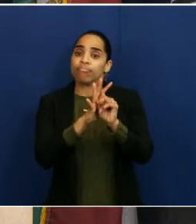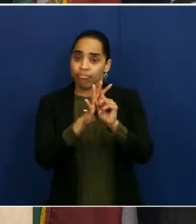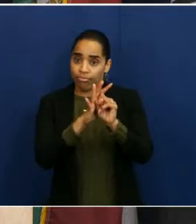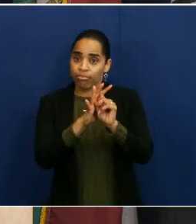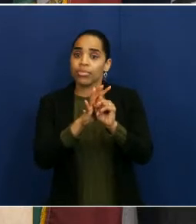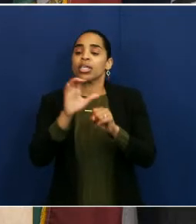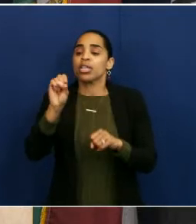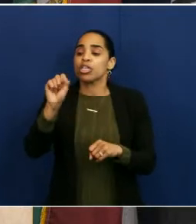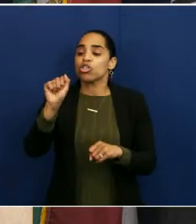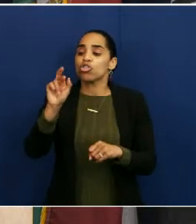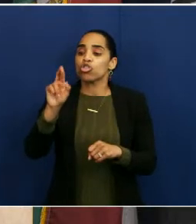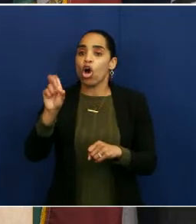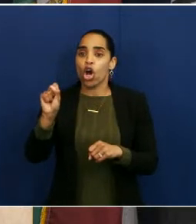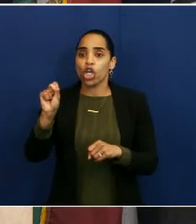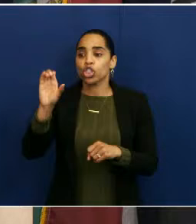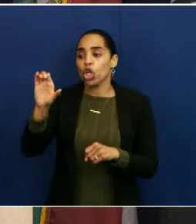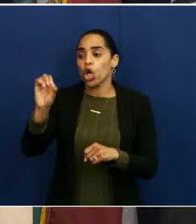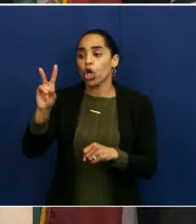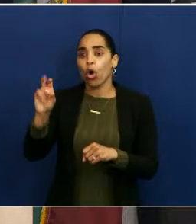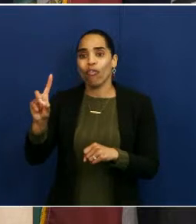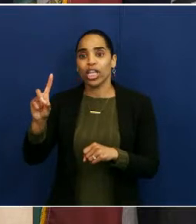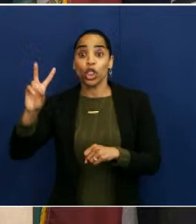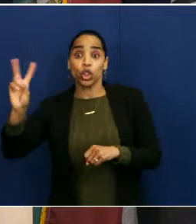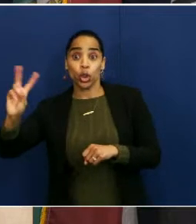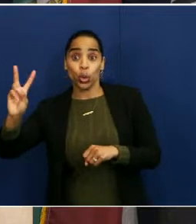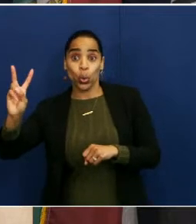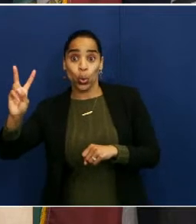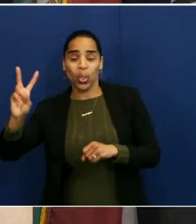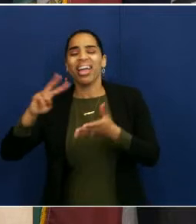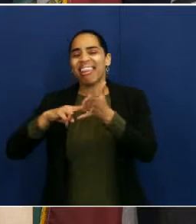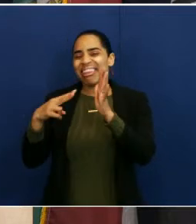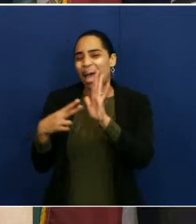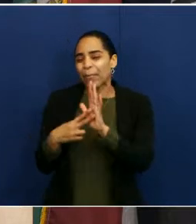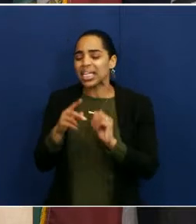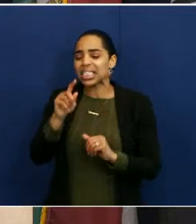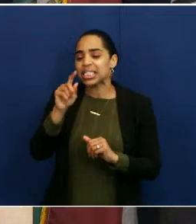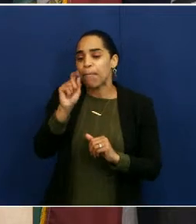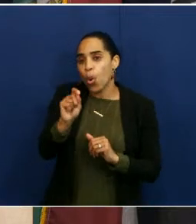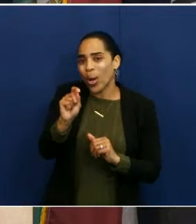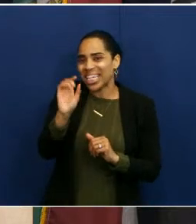SARS-CoV-2 infections. And that is a rate of